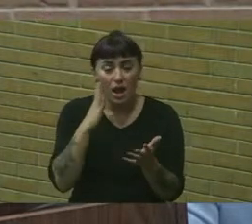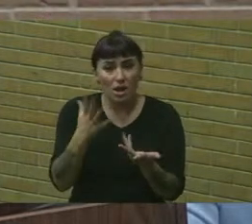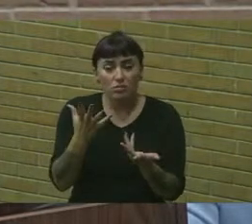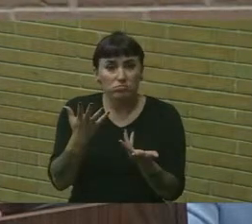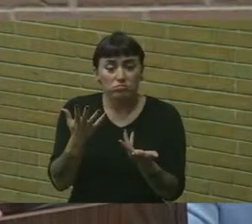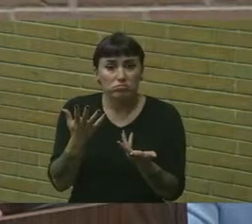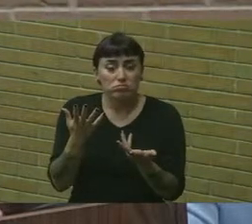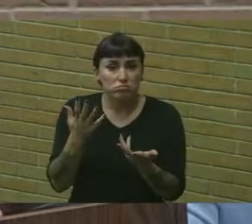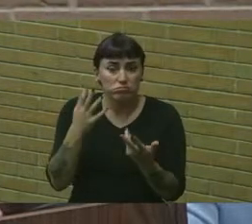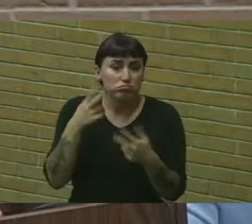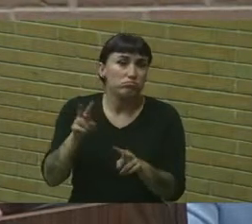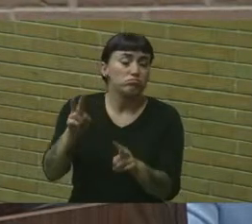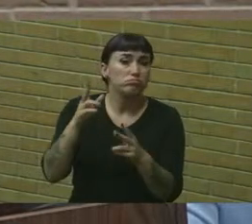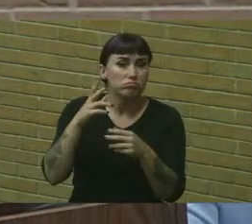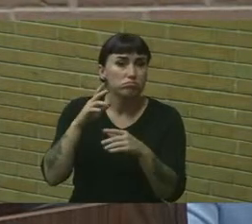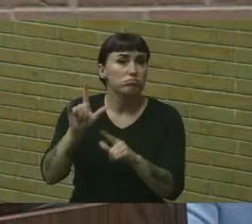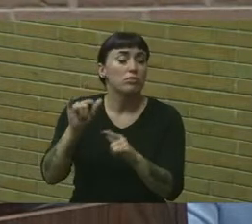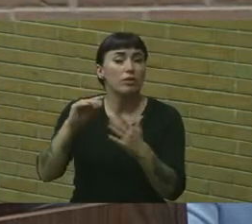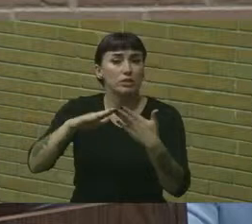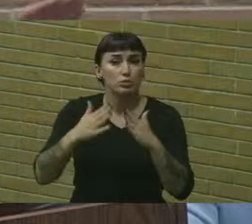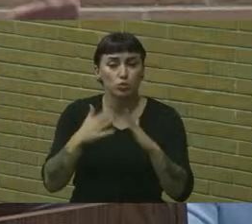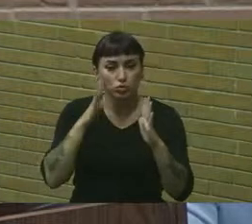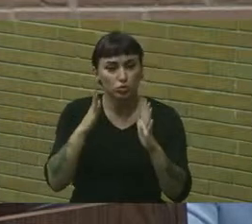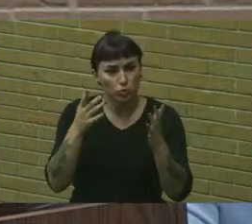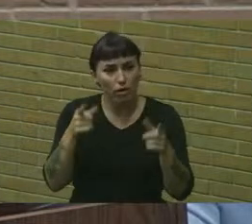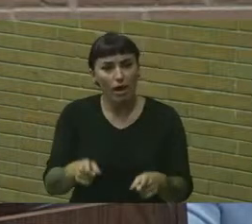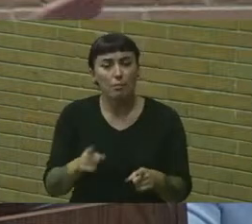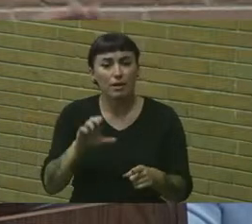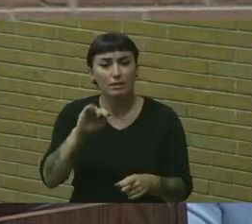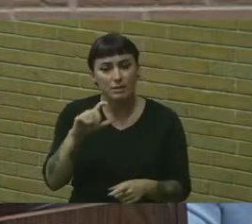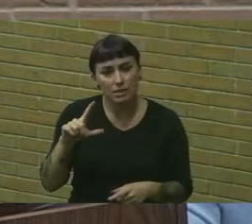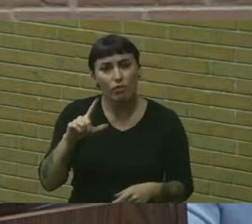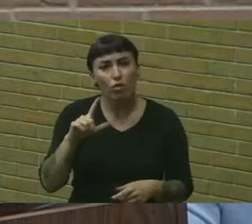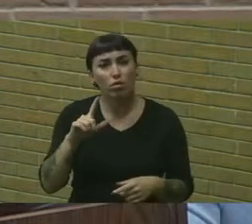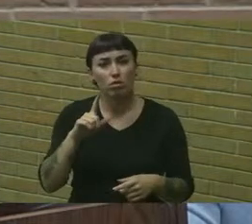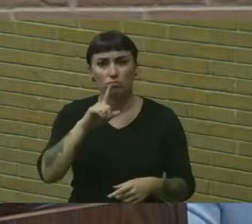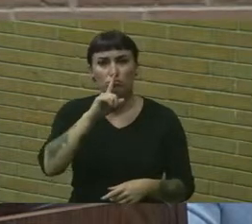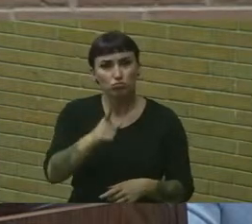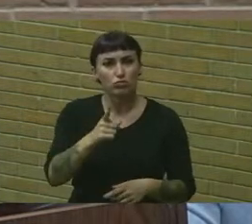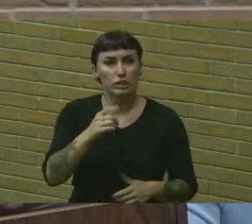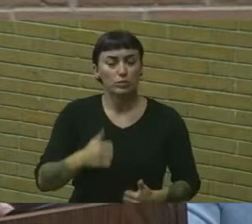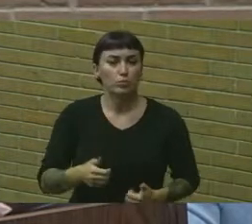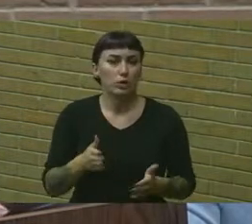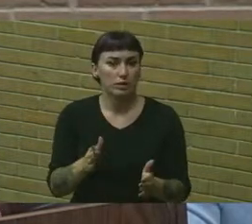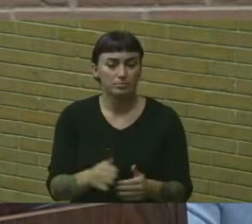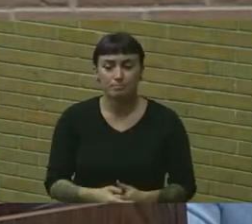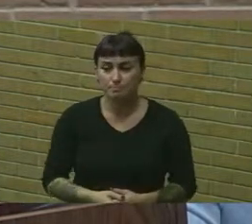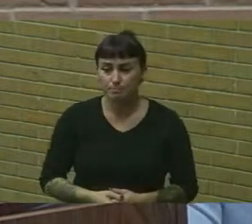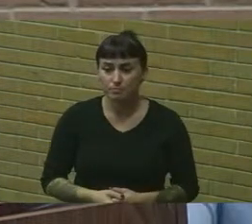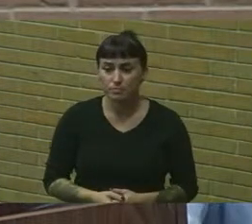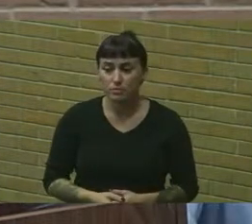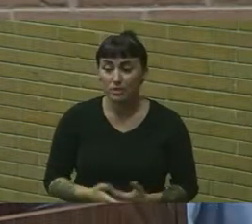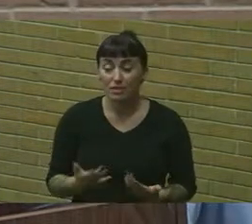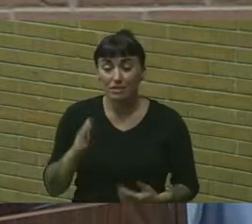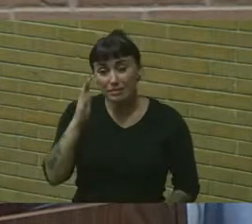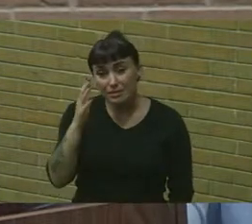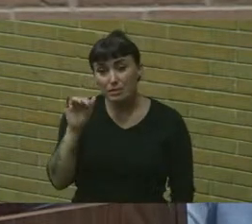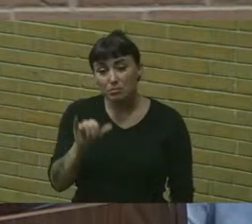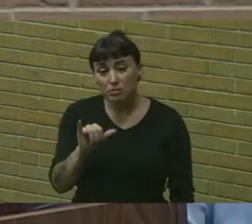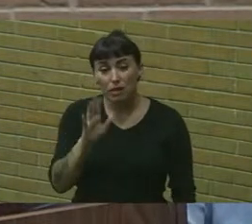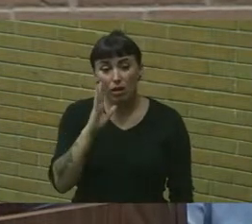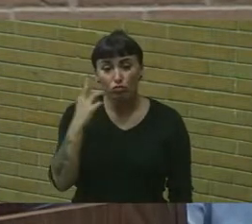in this community, so that it can occur in a civil, realistic way. It seems to me that